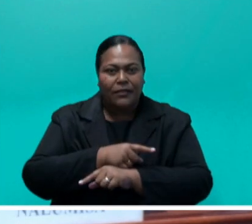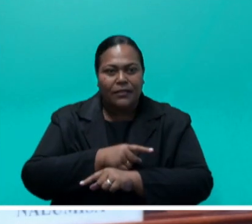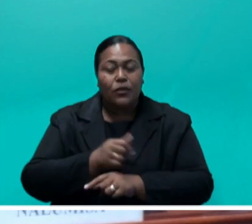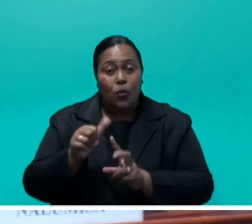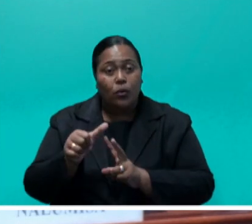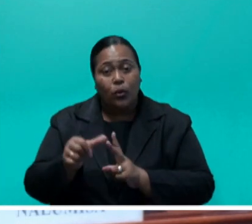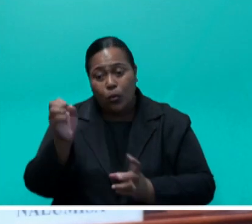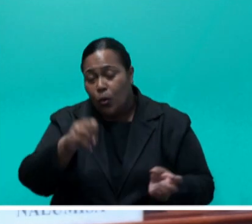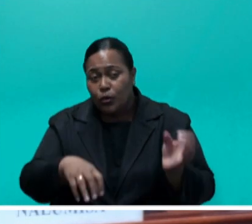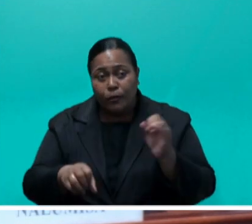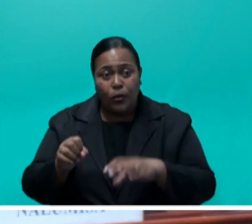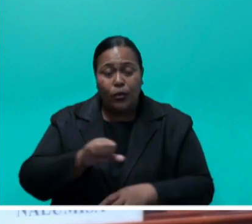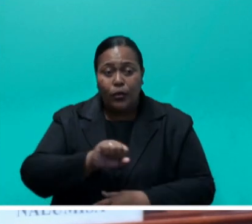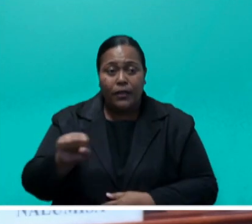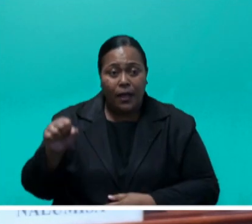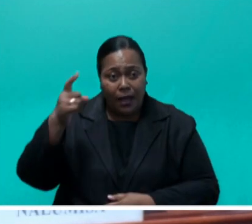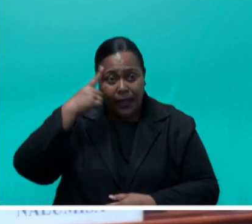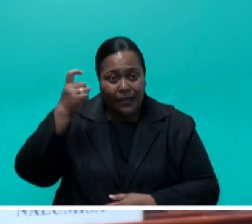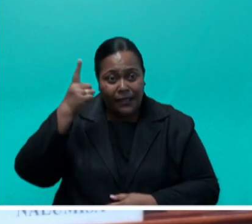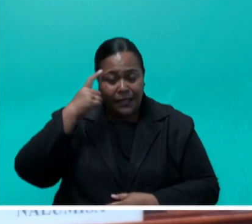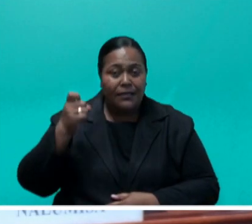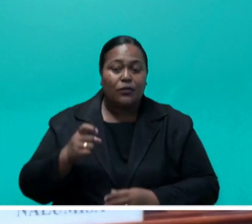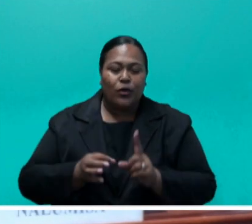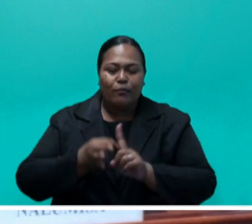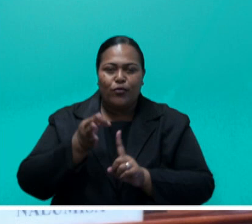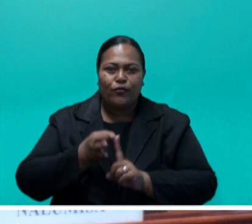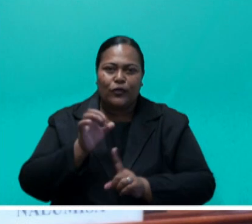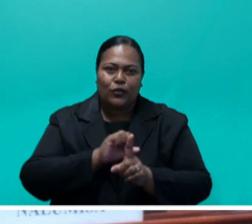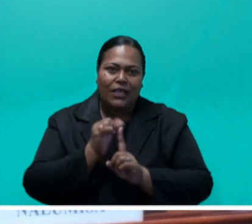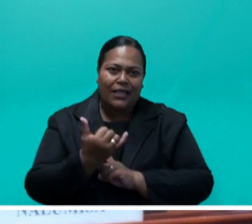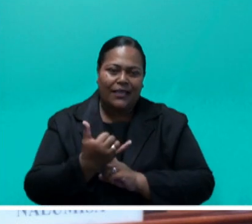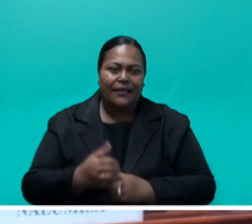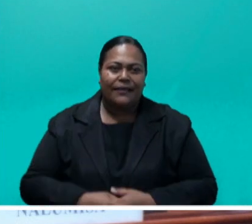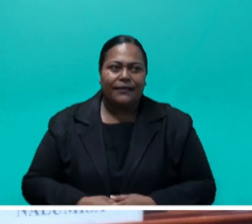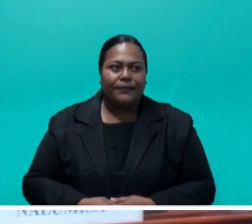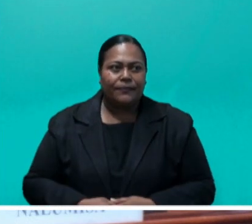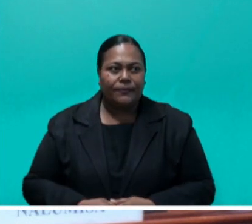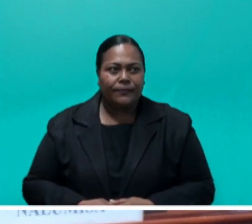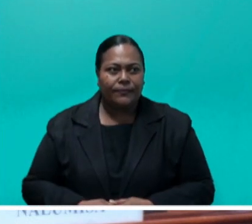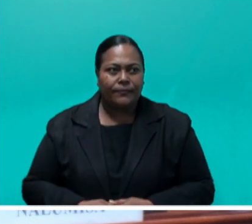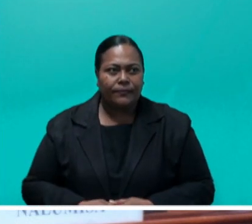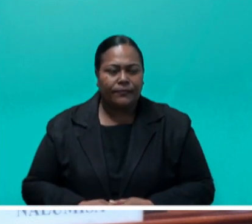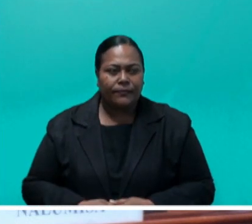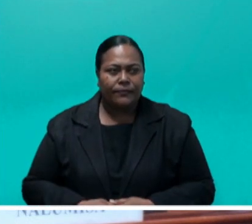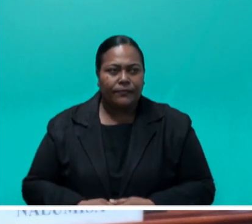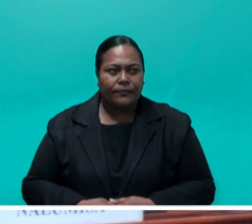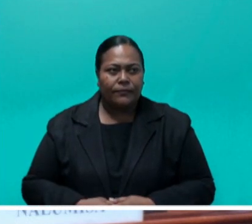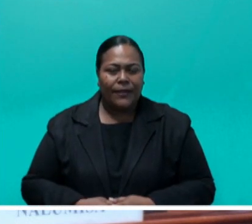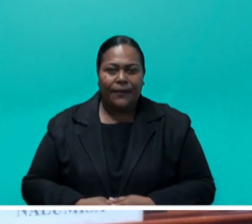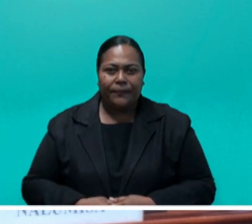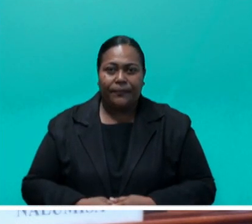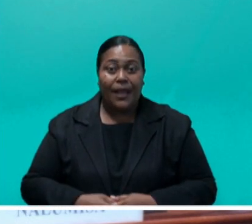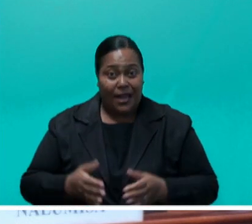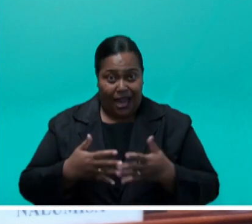their expertise to the betterment of society. Furthermore, the adventurous